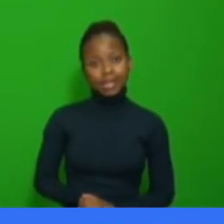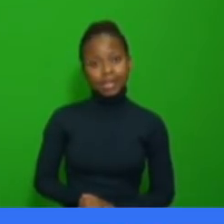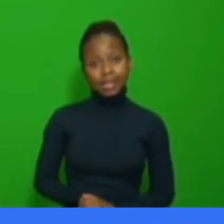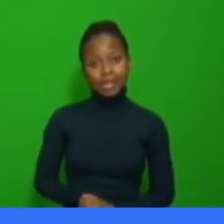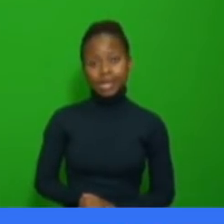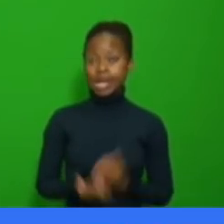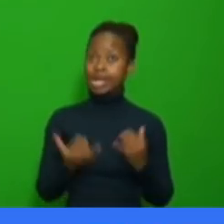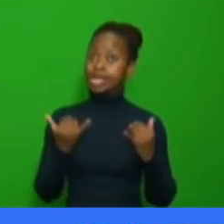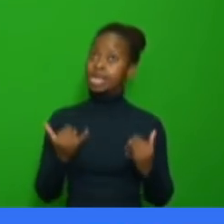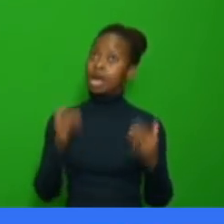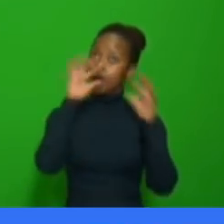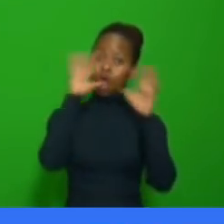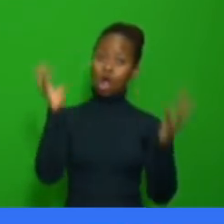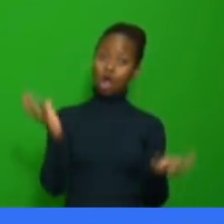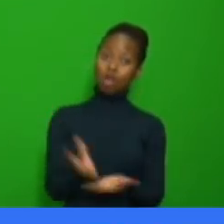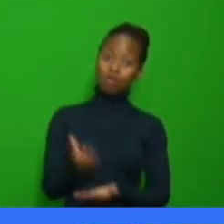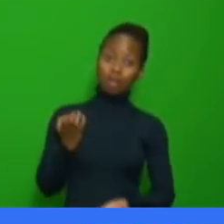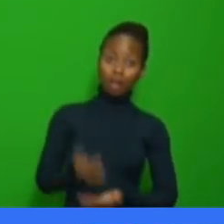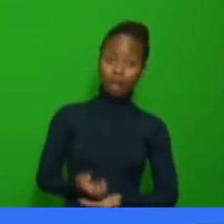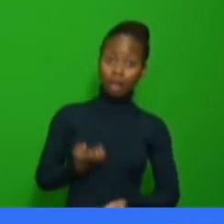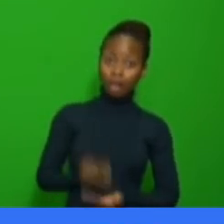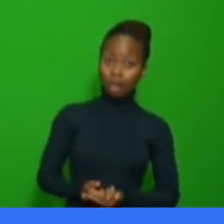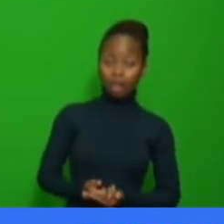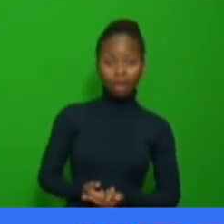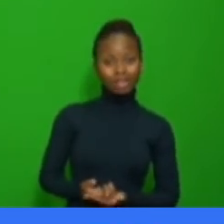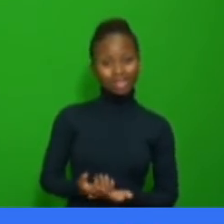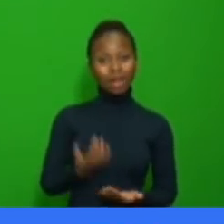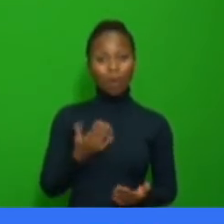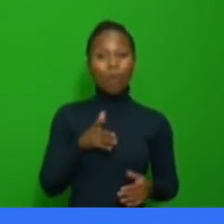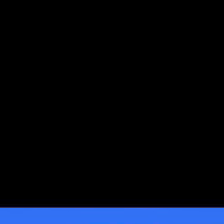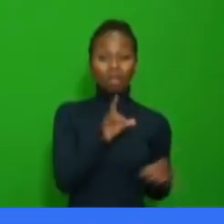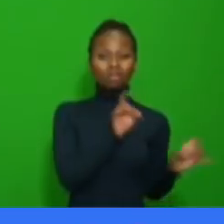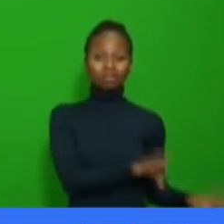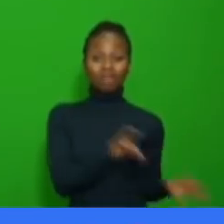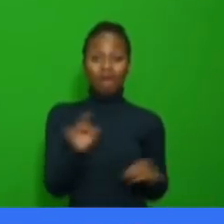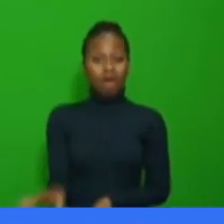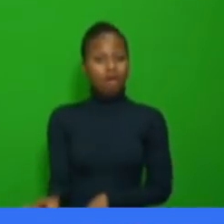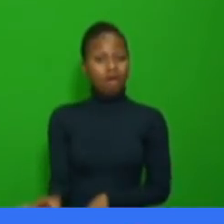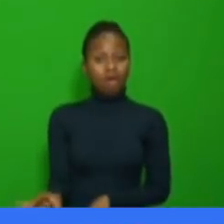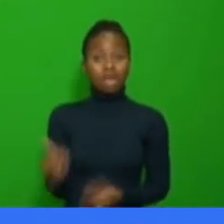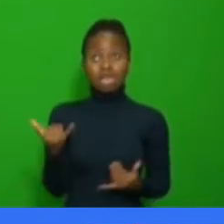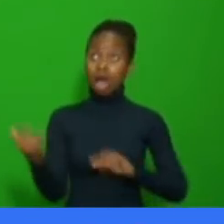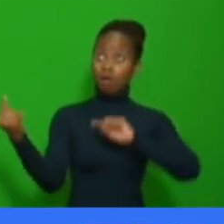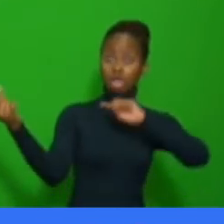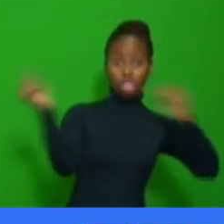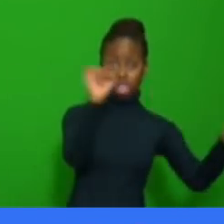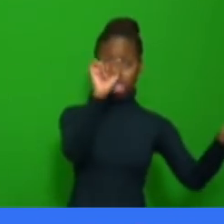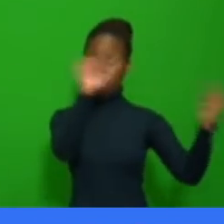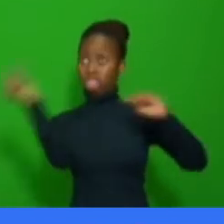the global economy will suffer as a result of these trade wars.